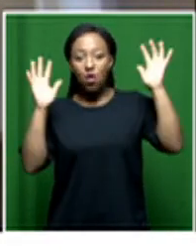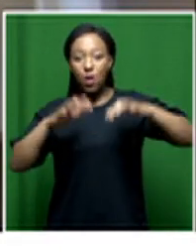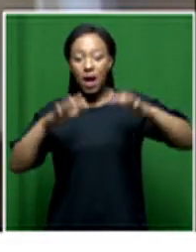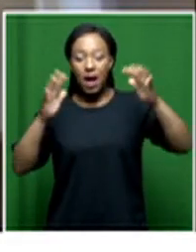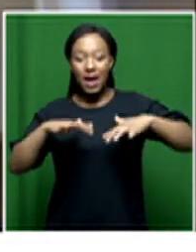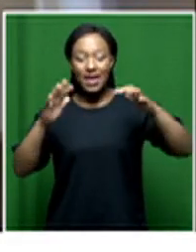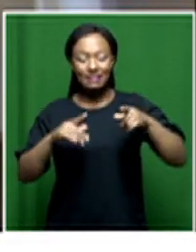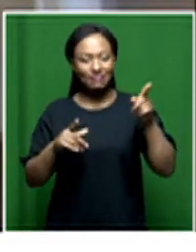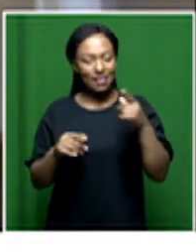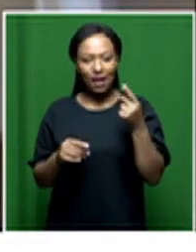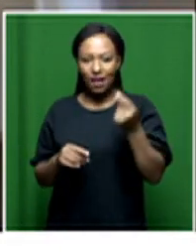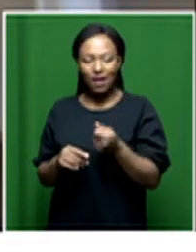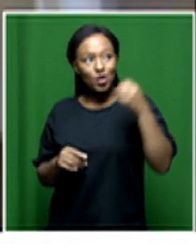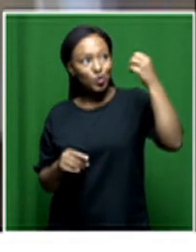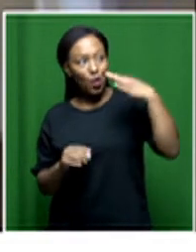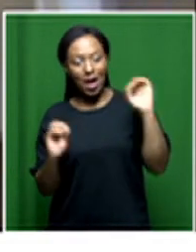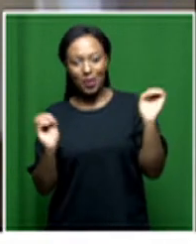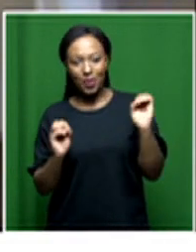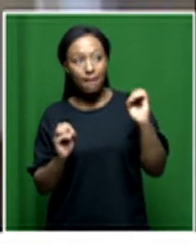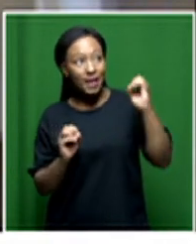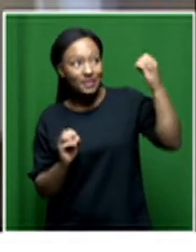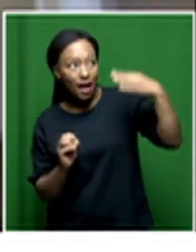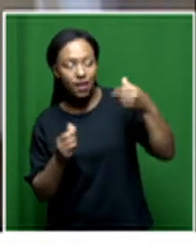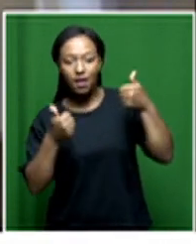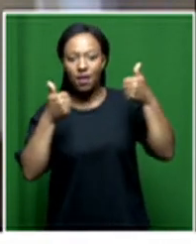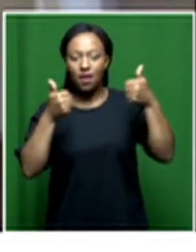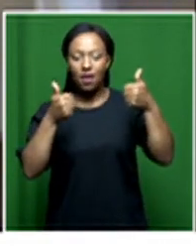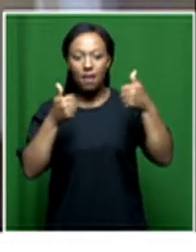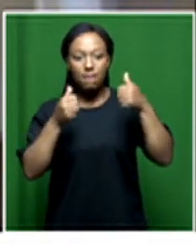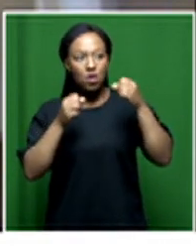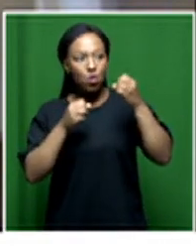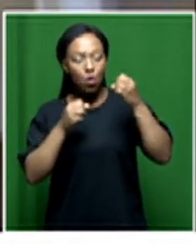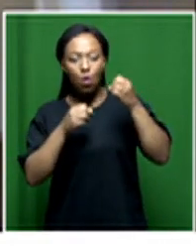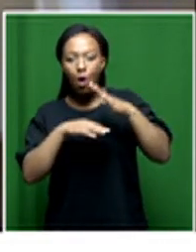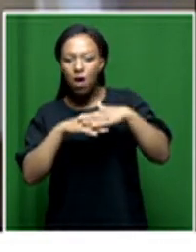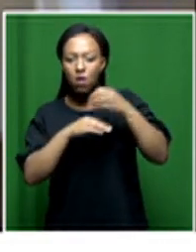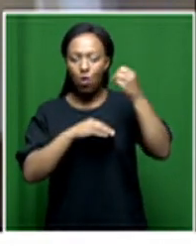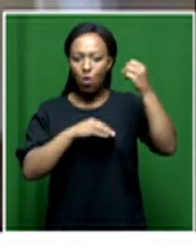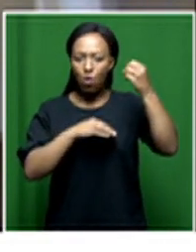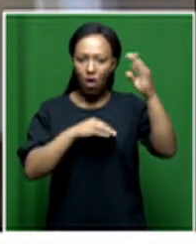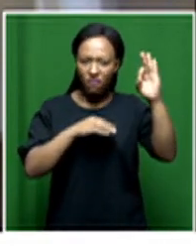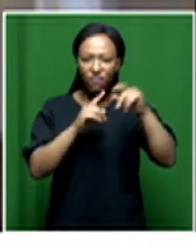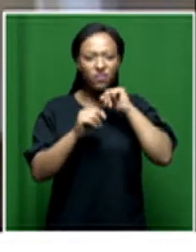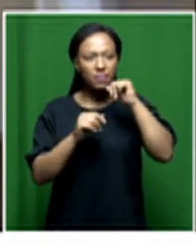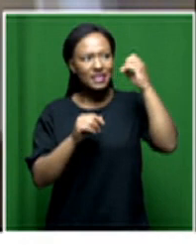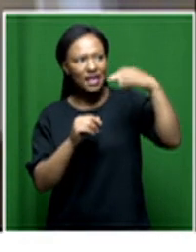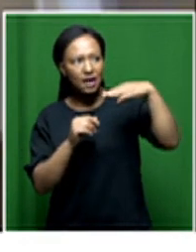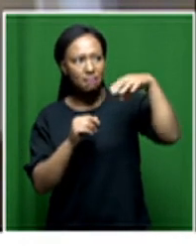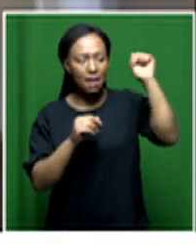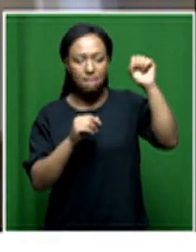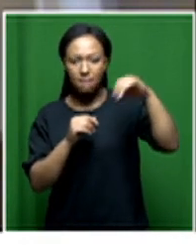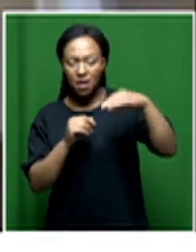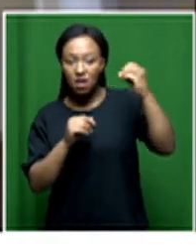about 30% of what we get on a sunny day. Mm. So it's not as if it switches on and off depending on whether the sun's shining or not.